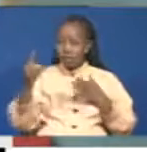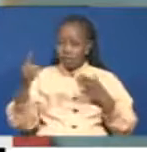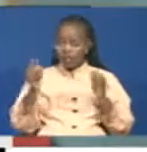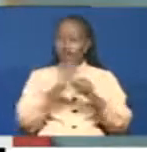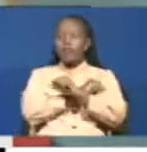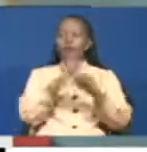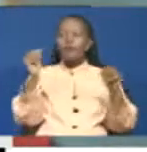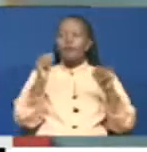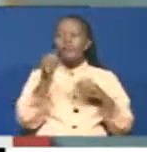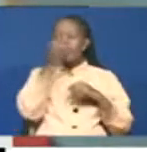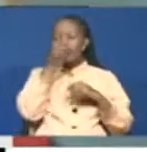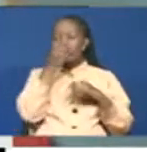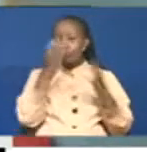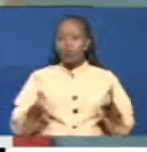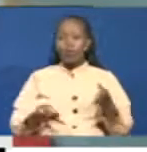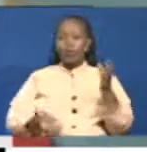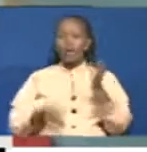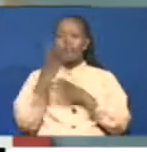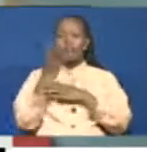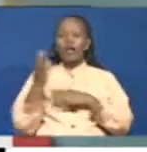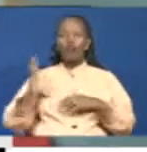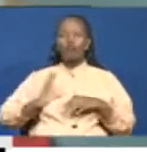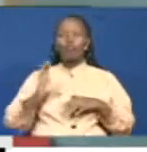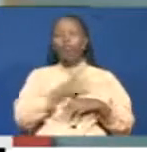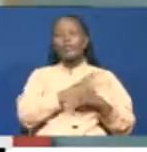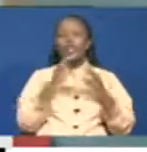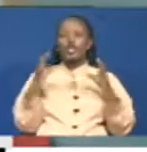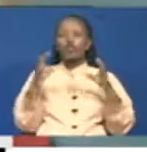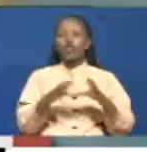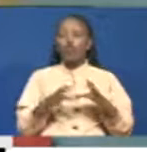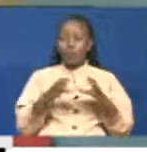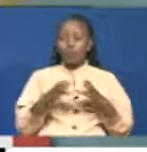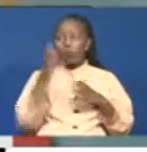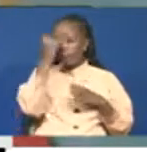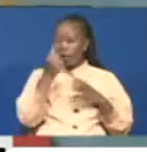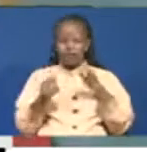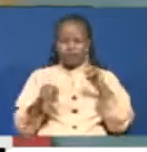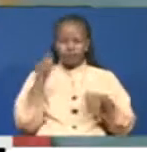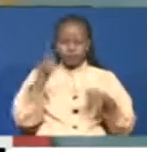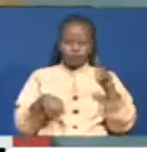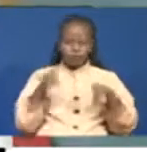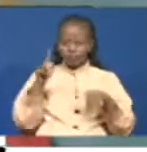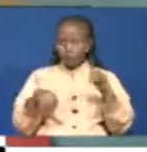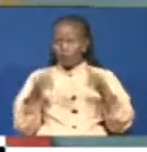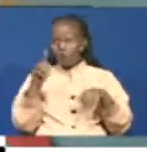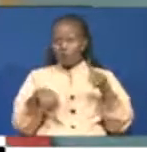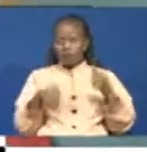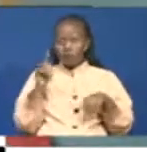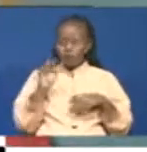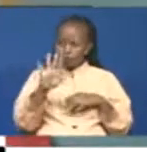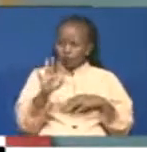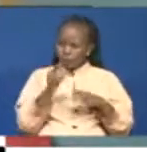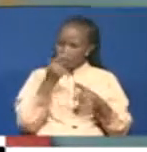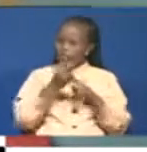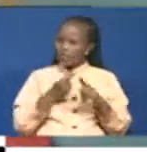will unveil a task force to review your terms